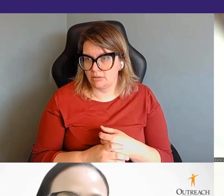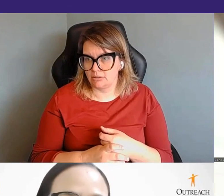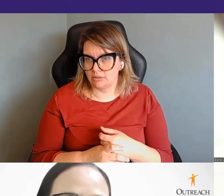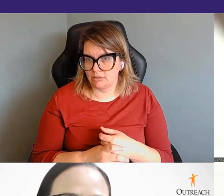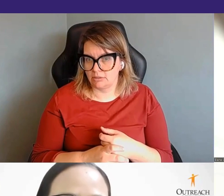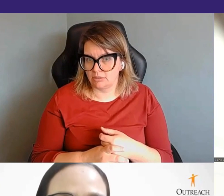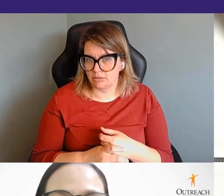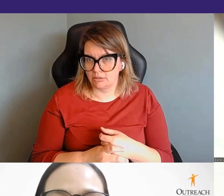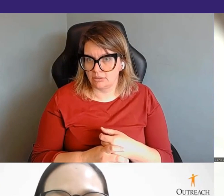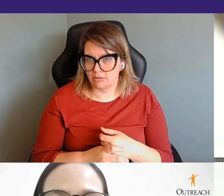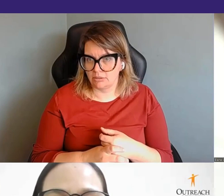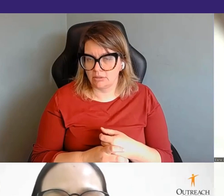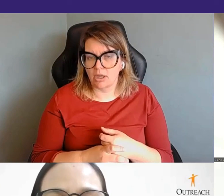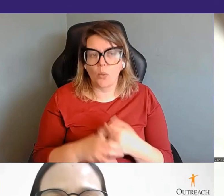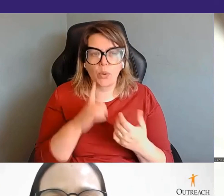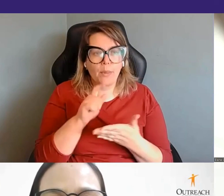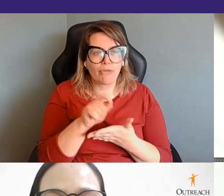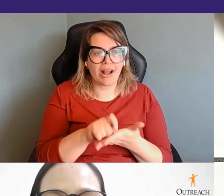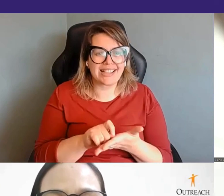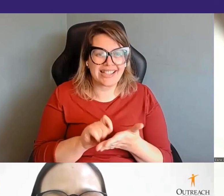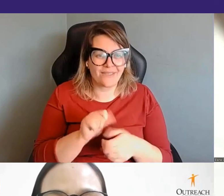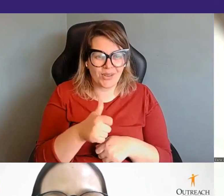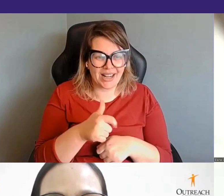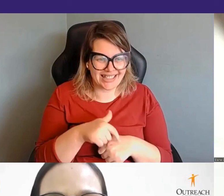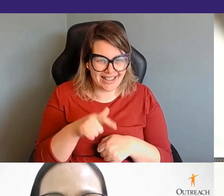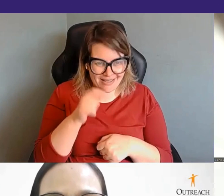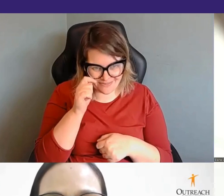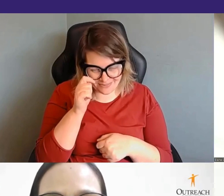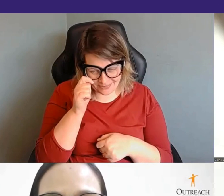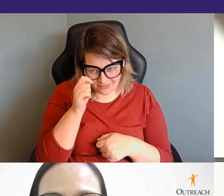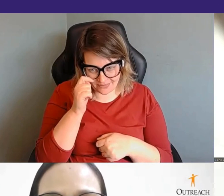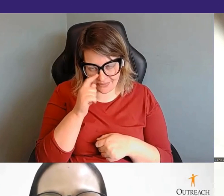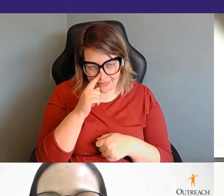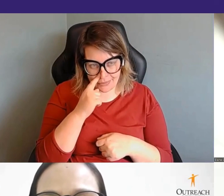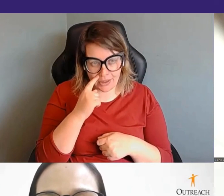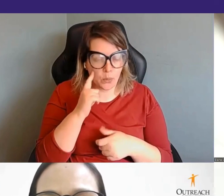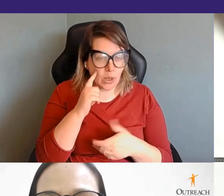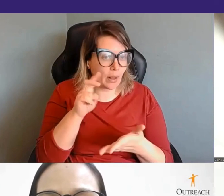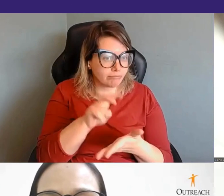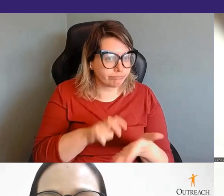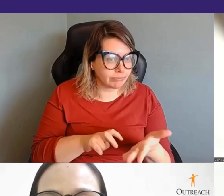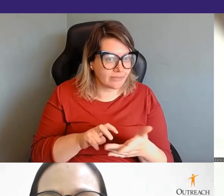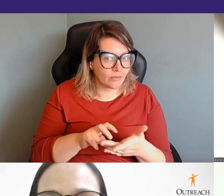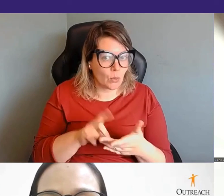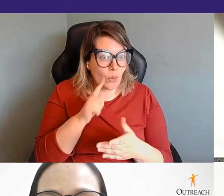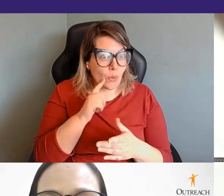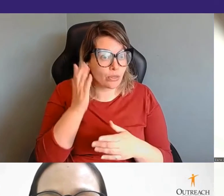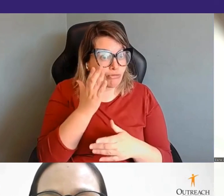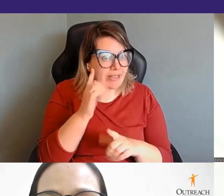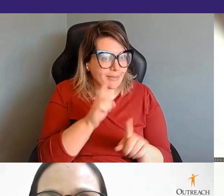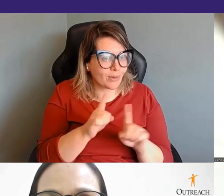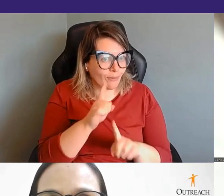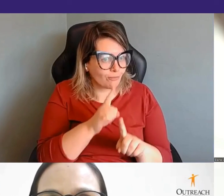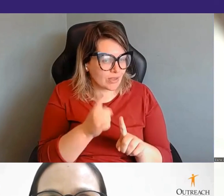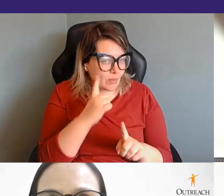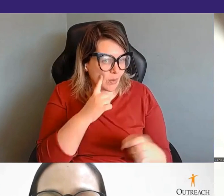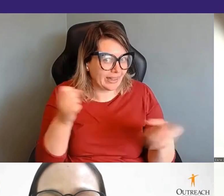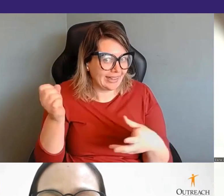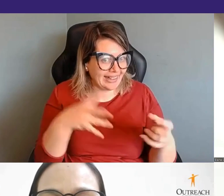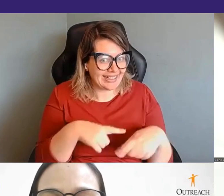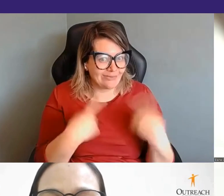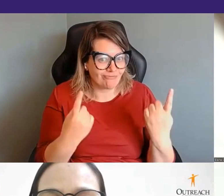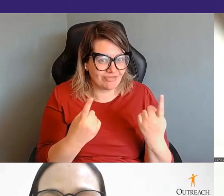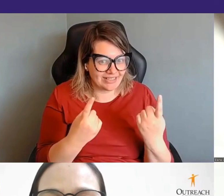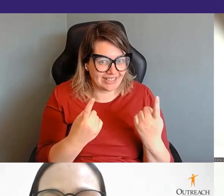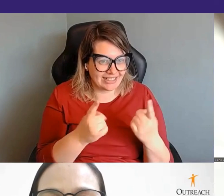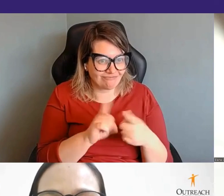Sorry, we'll write them down, Nancy. Yeah. We'll write them down for that dream conference of mine. We'll have them all